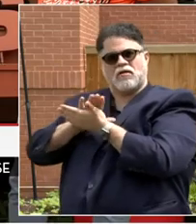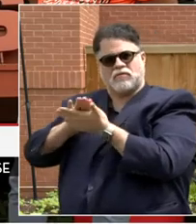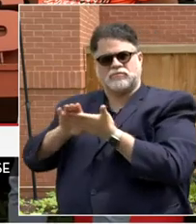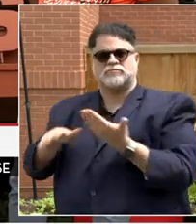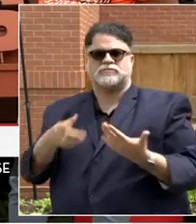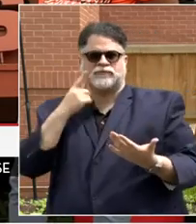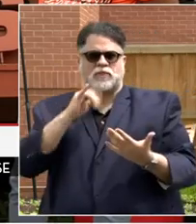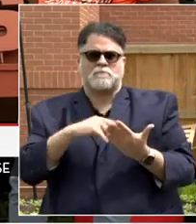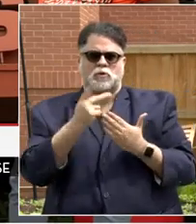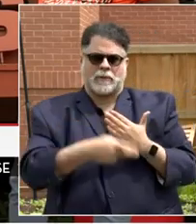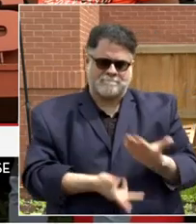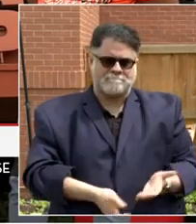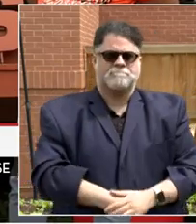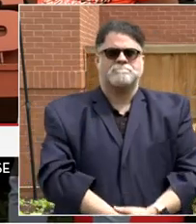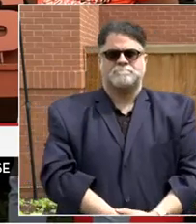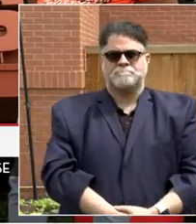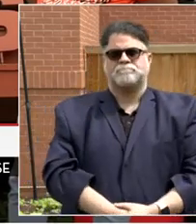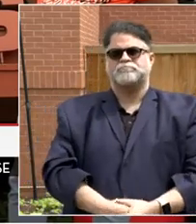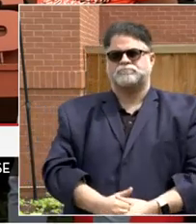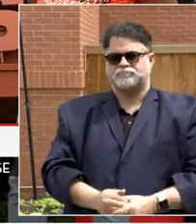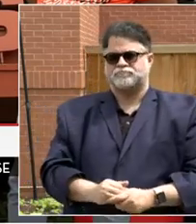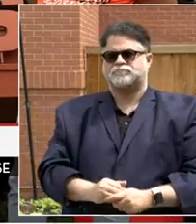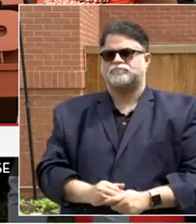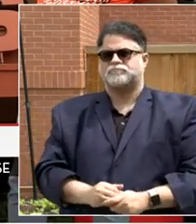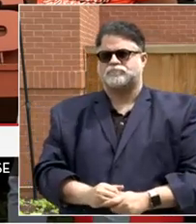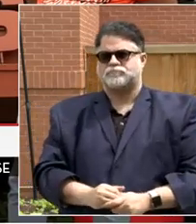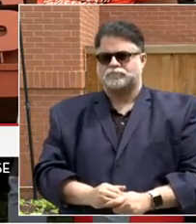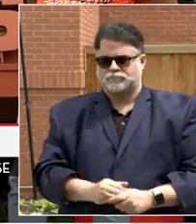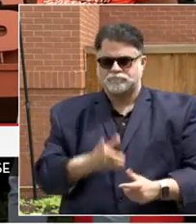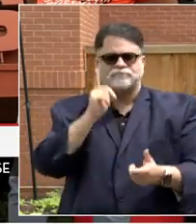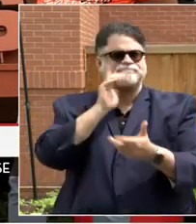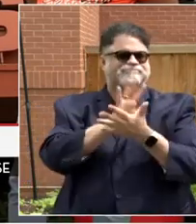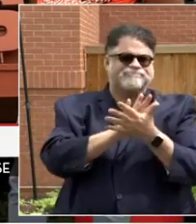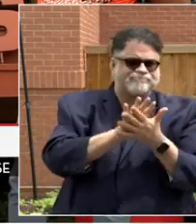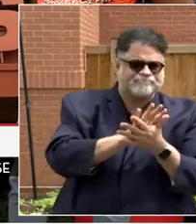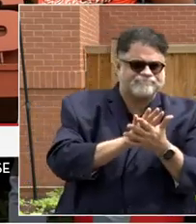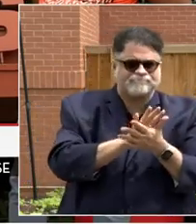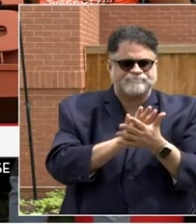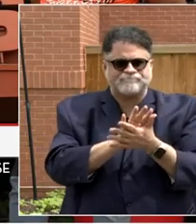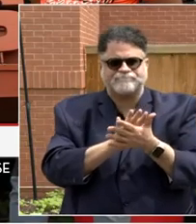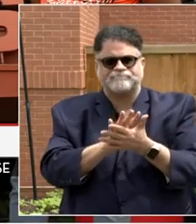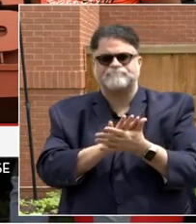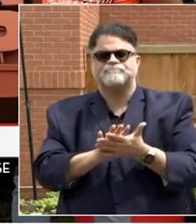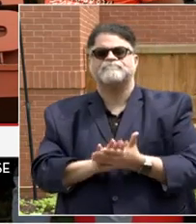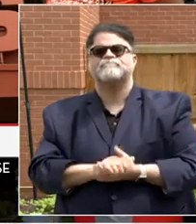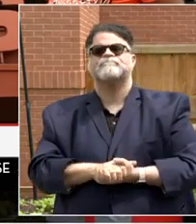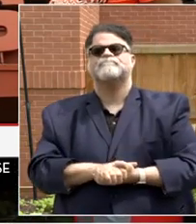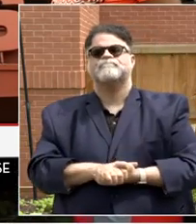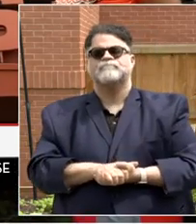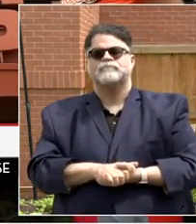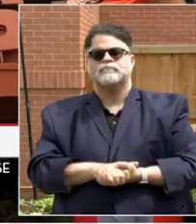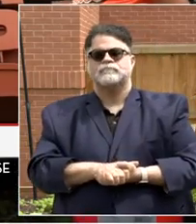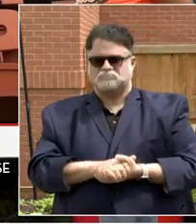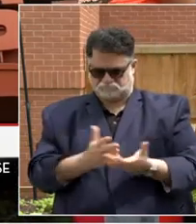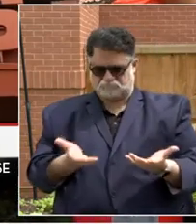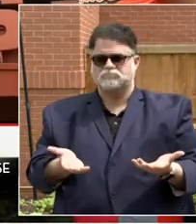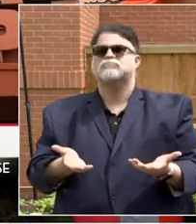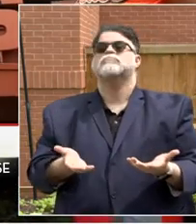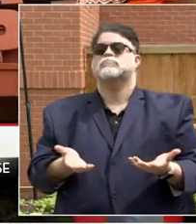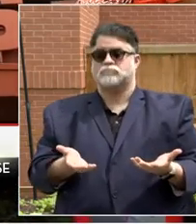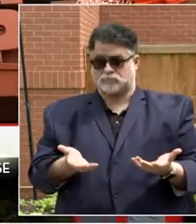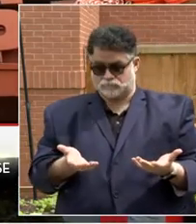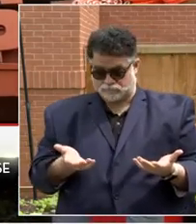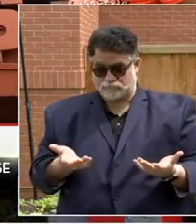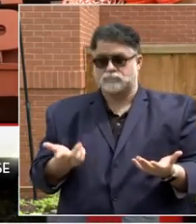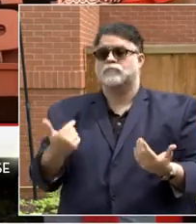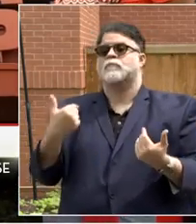call us the day they squad. They have the threes on it. They come out their own pockets and help support me too. We just took the